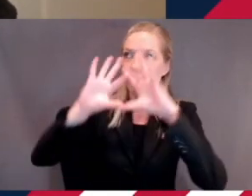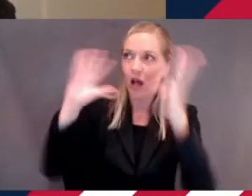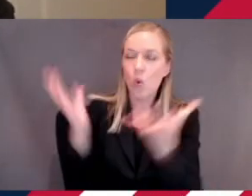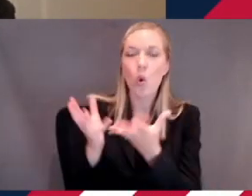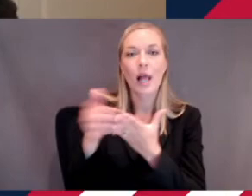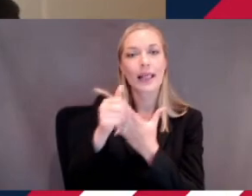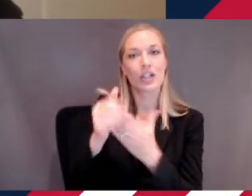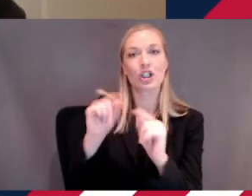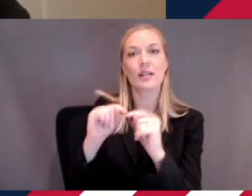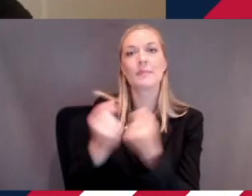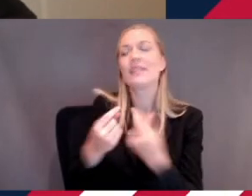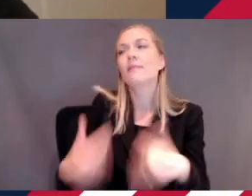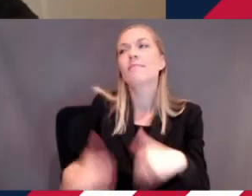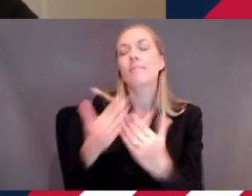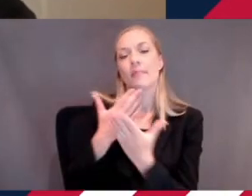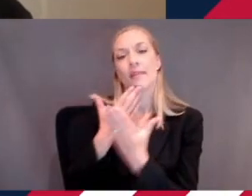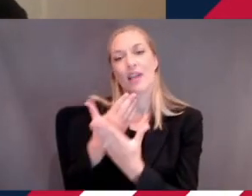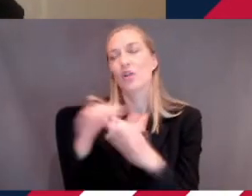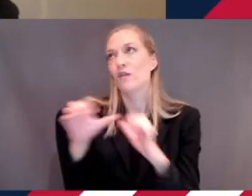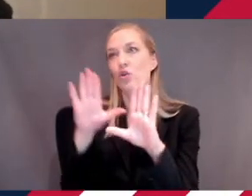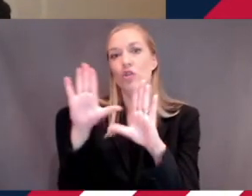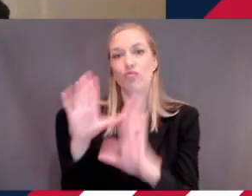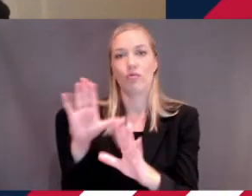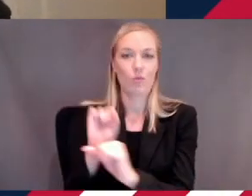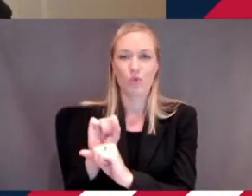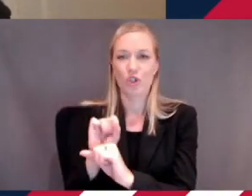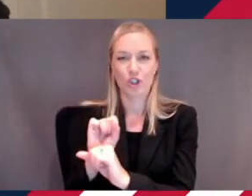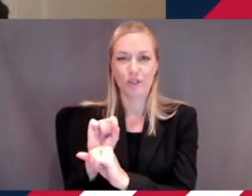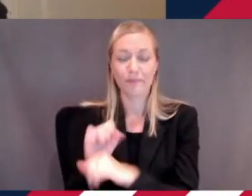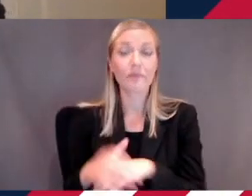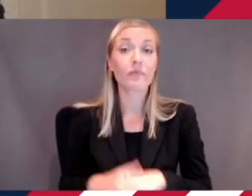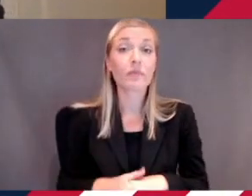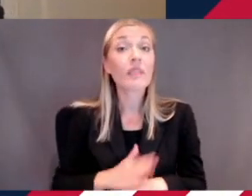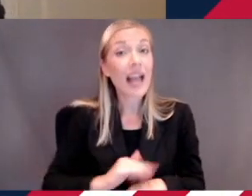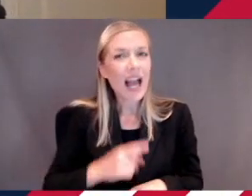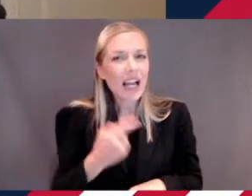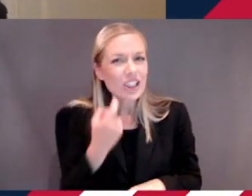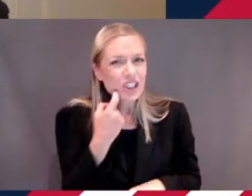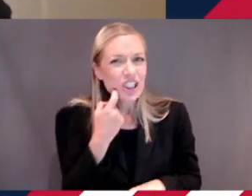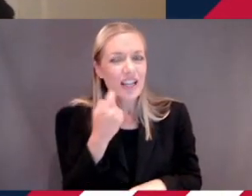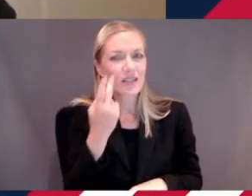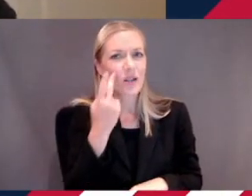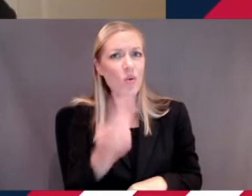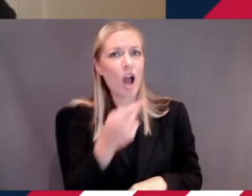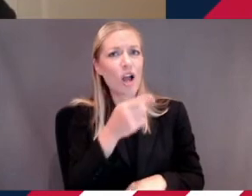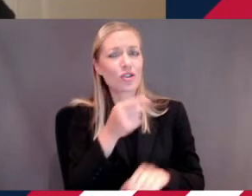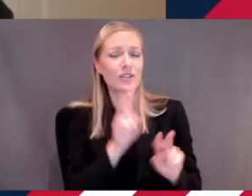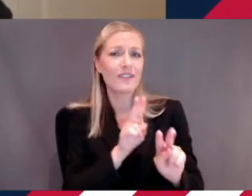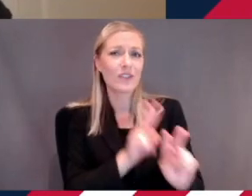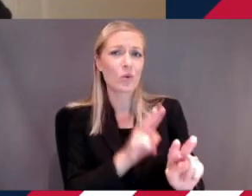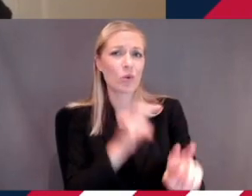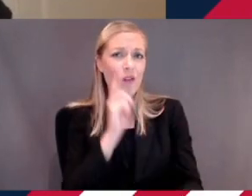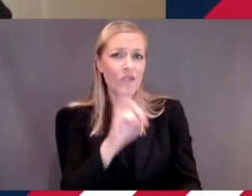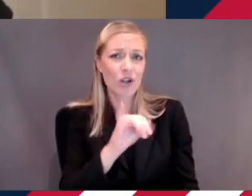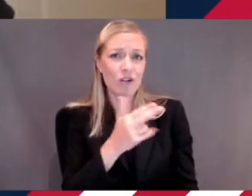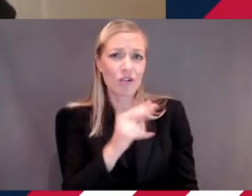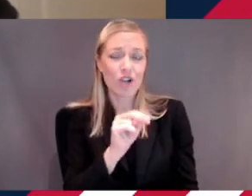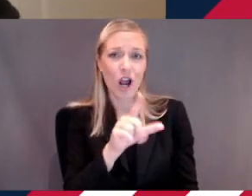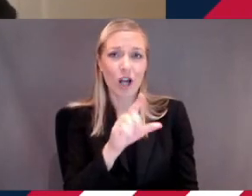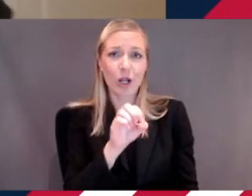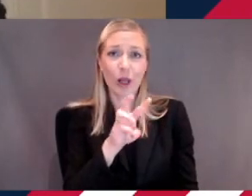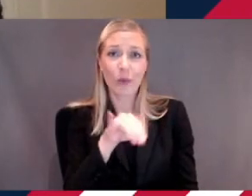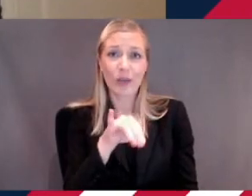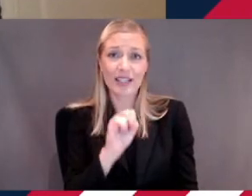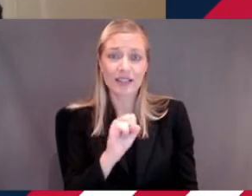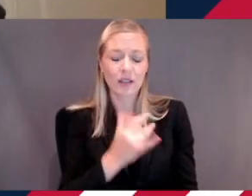work. You know, I was just watching the funeral service for John Lewis, and he